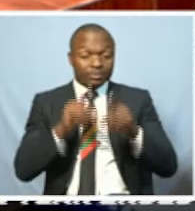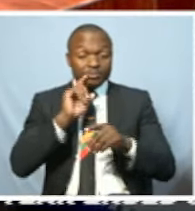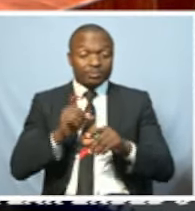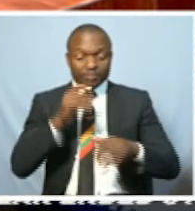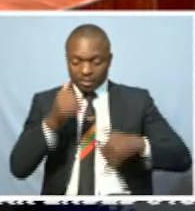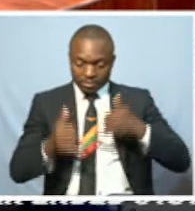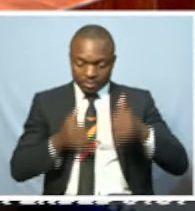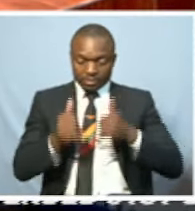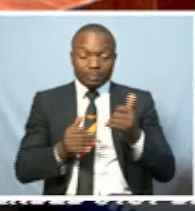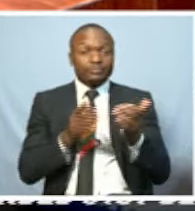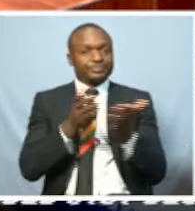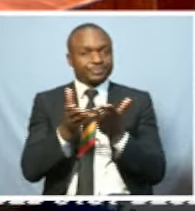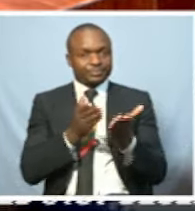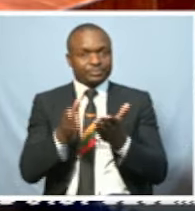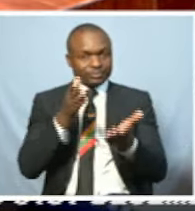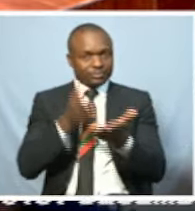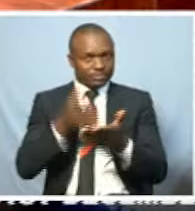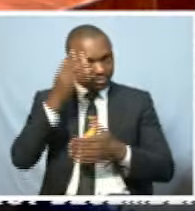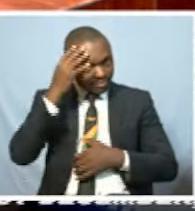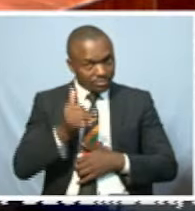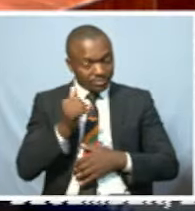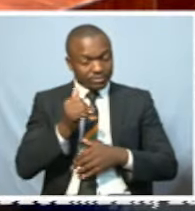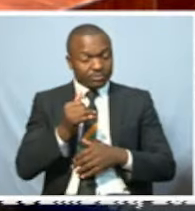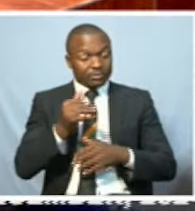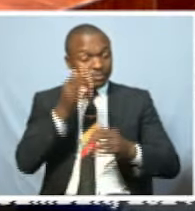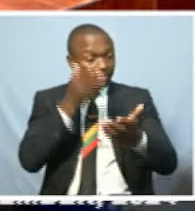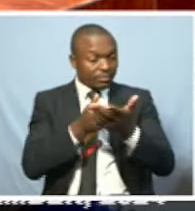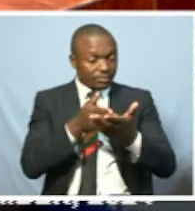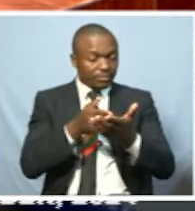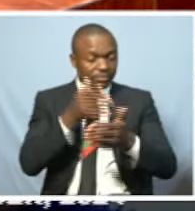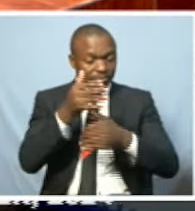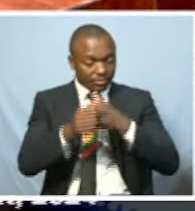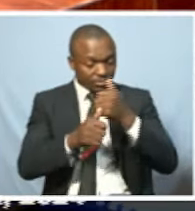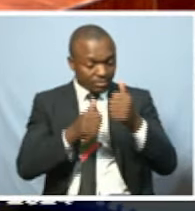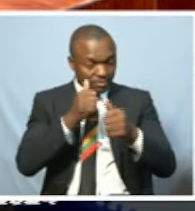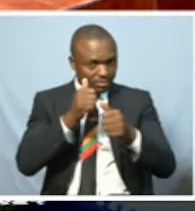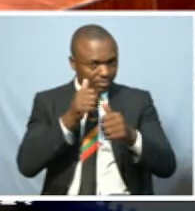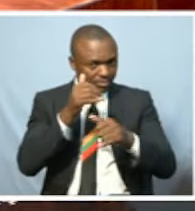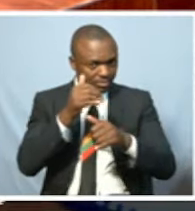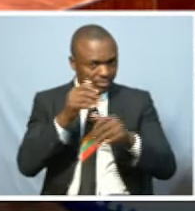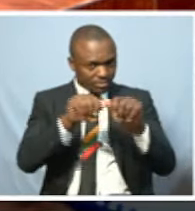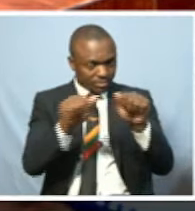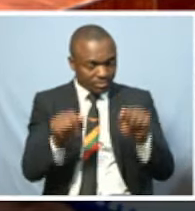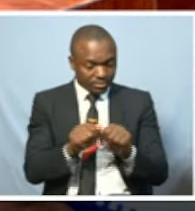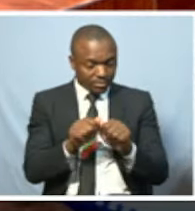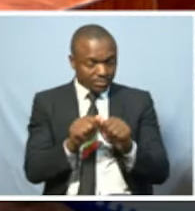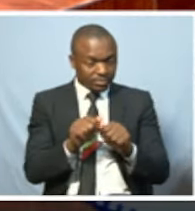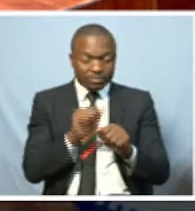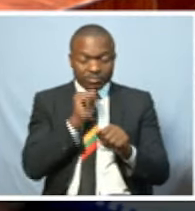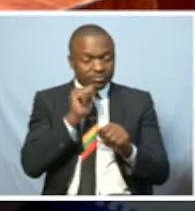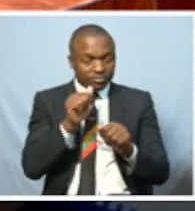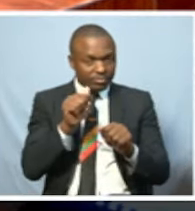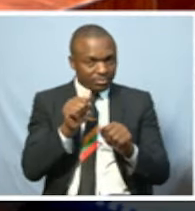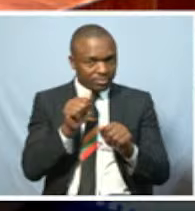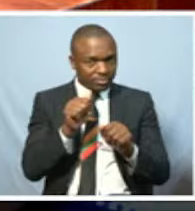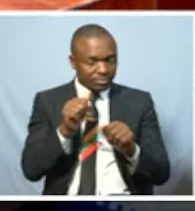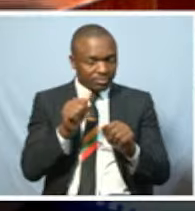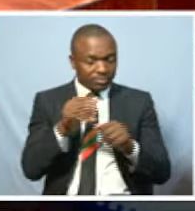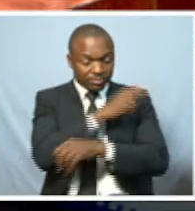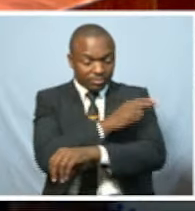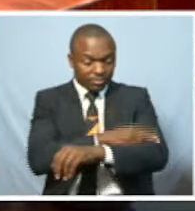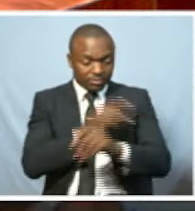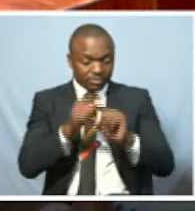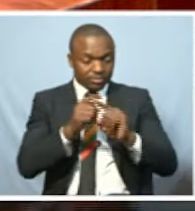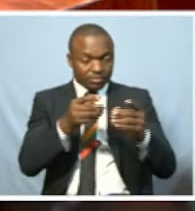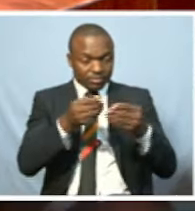the services. And this is why they'll tell you, in this particular area, instead of a health post, we need a road. Instead of this, at